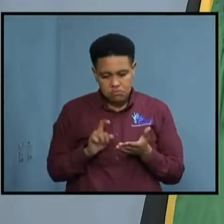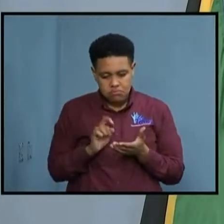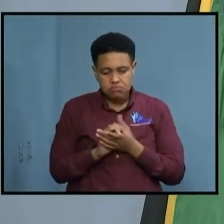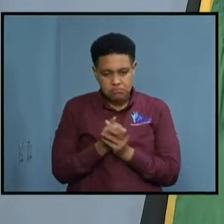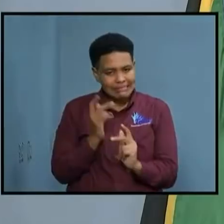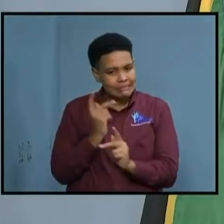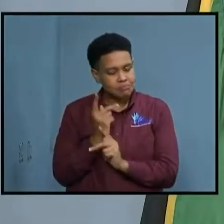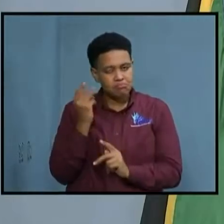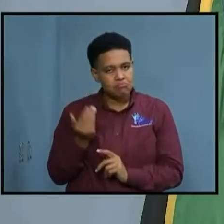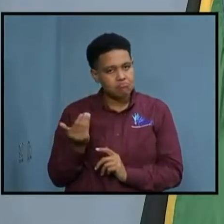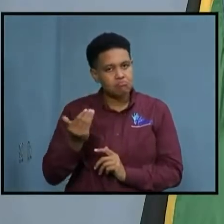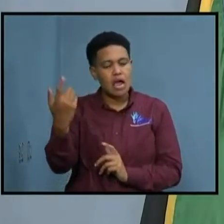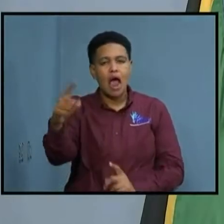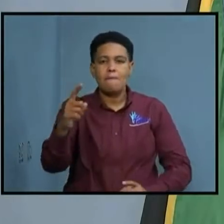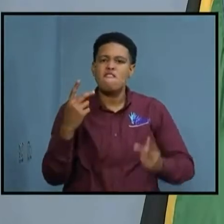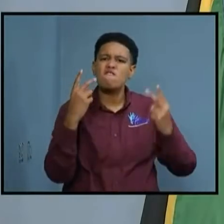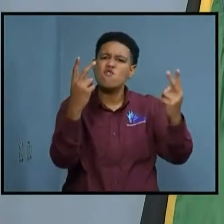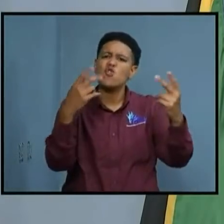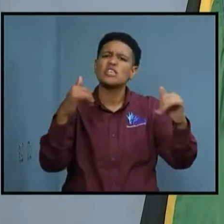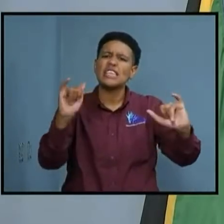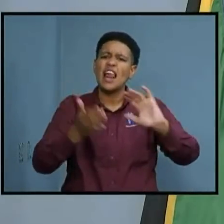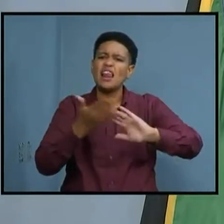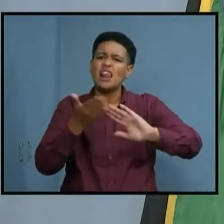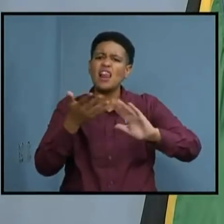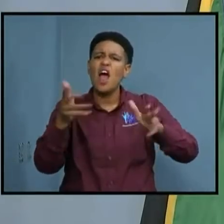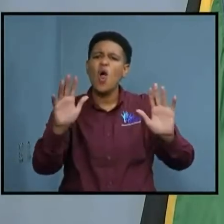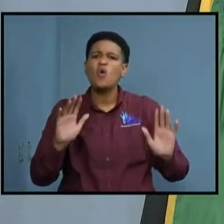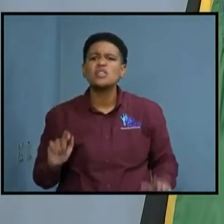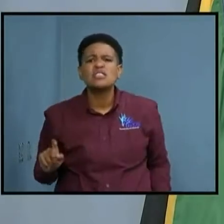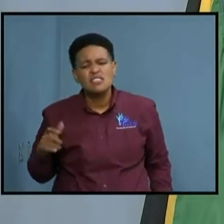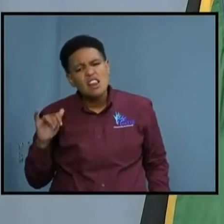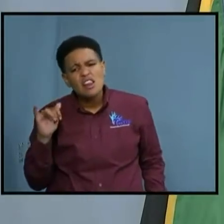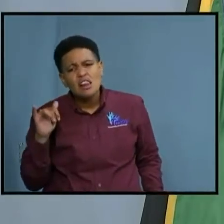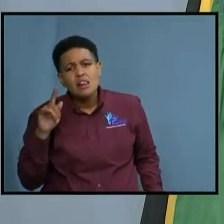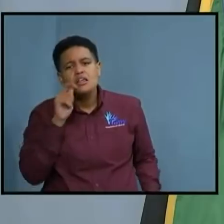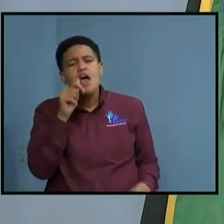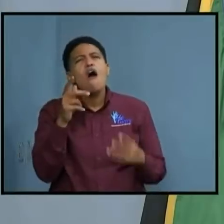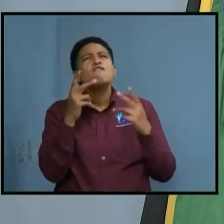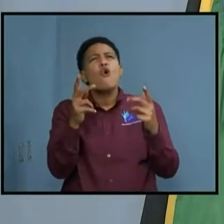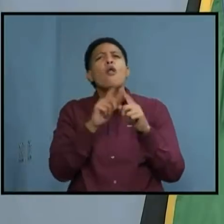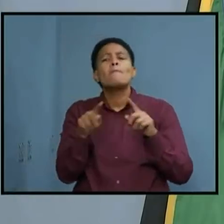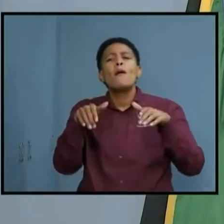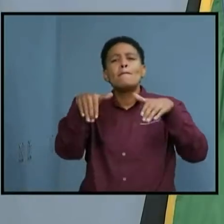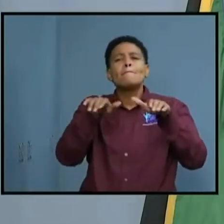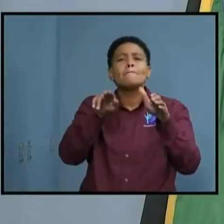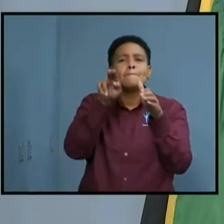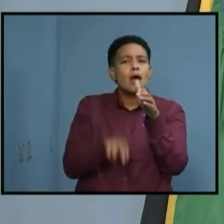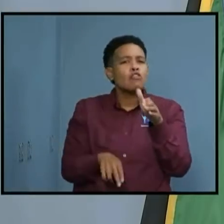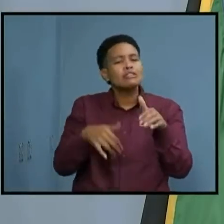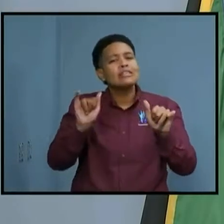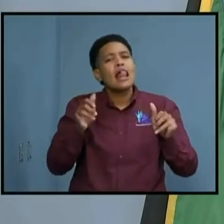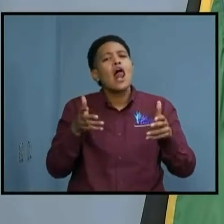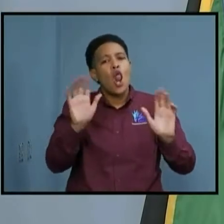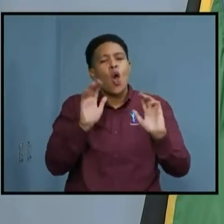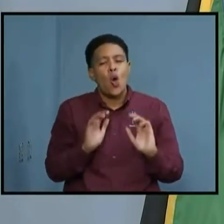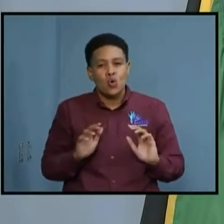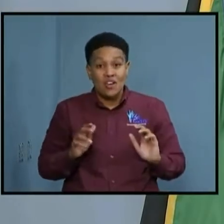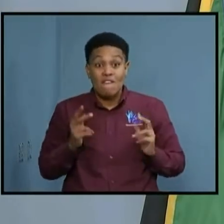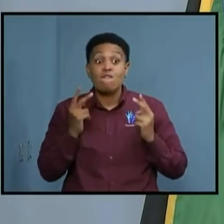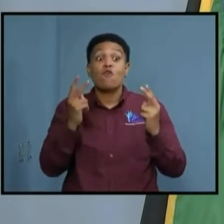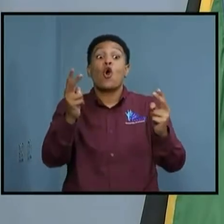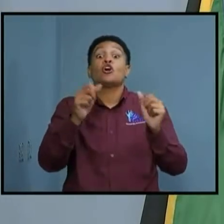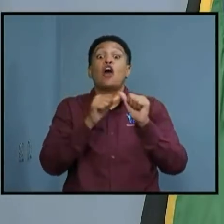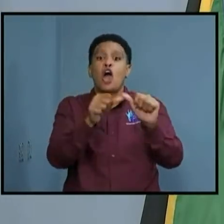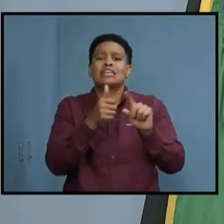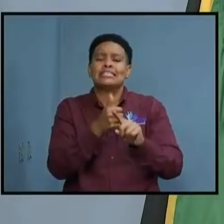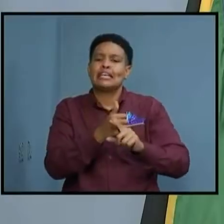Funerals are still allowed, obviously. Not funerals, rather, but burials are still allowed. Funerals continue